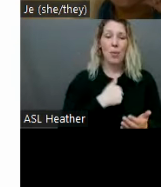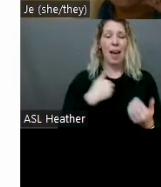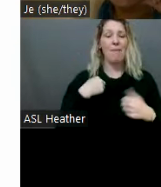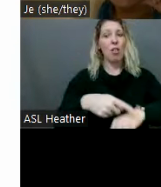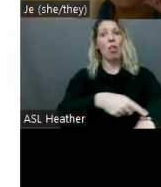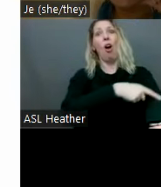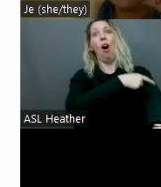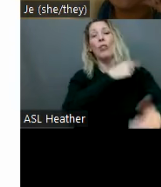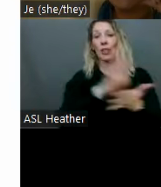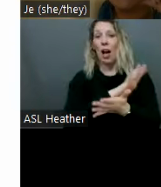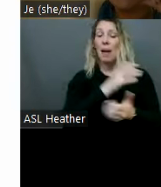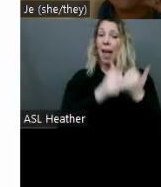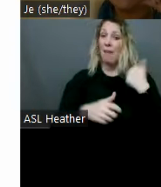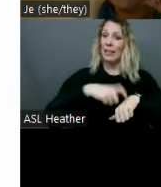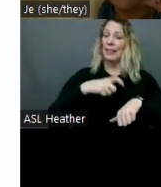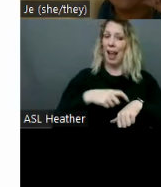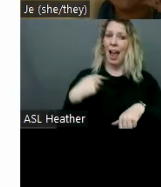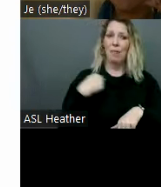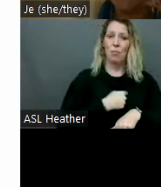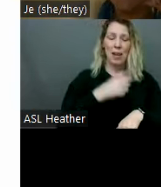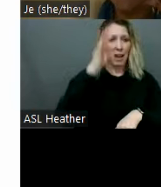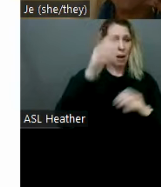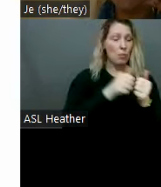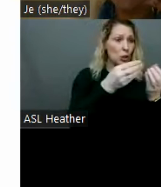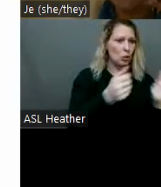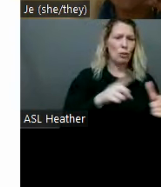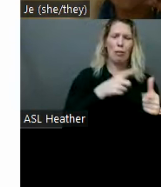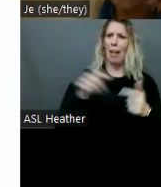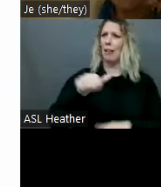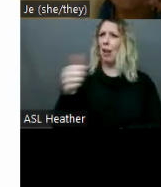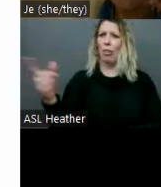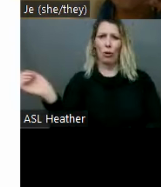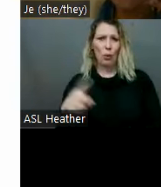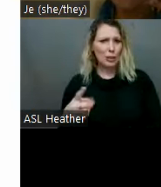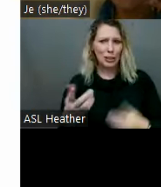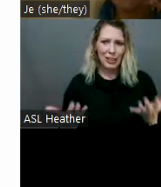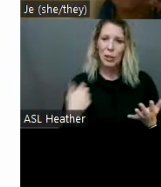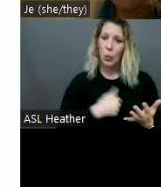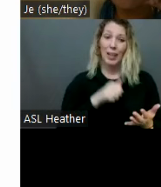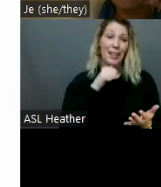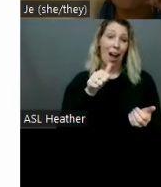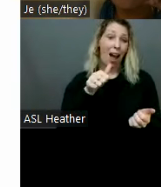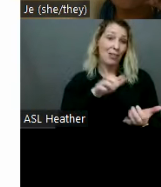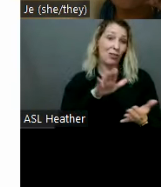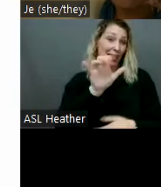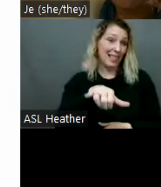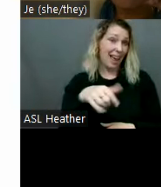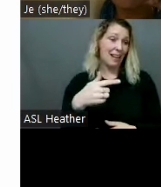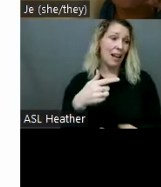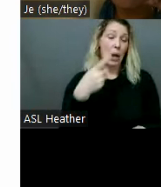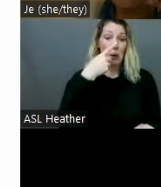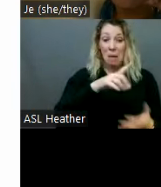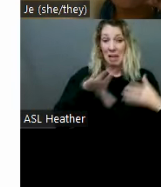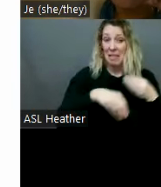time we came up with a solution, there was another question that got asked. So we didn't address that. I wouldn't mind